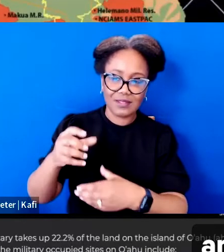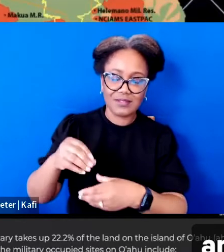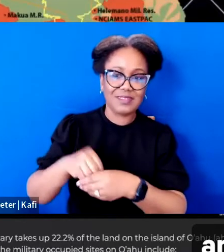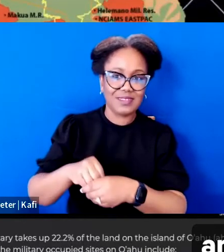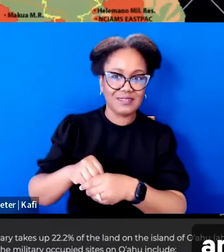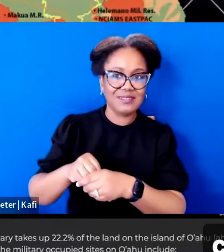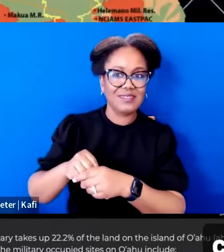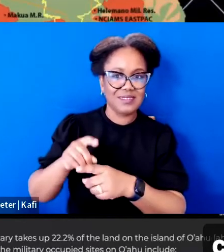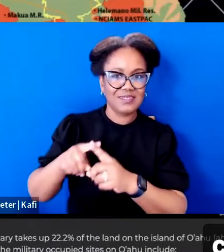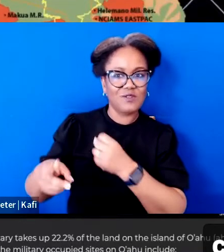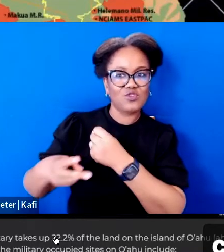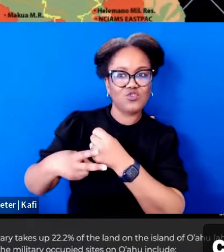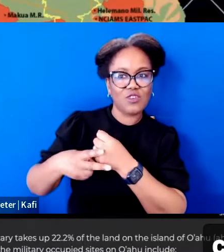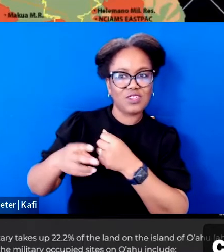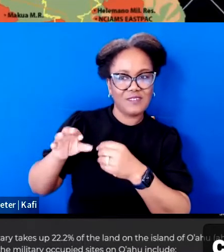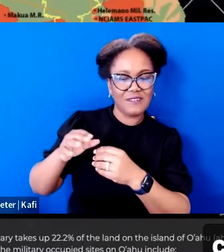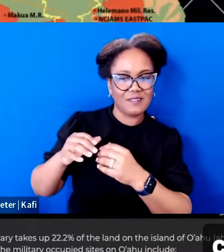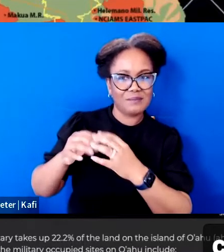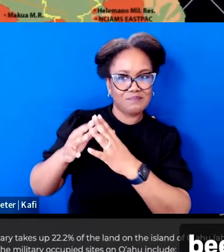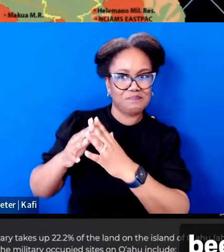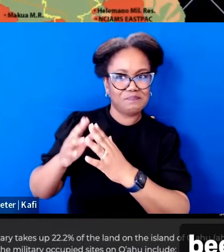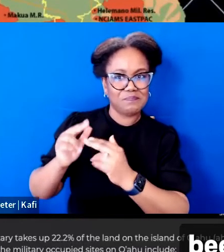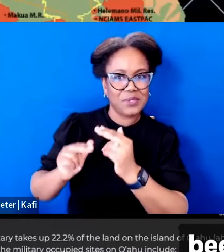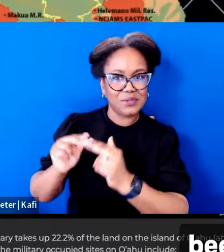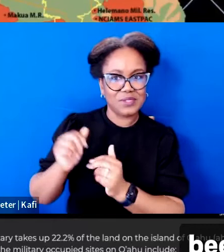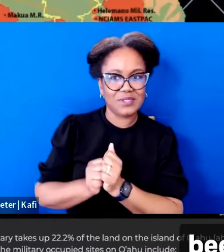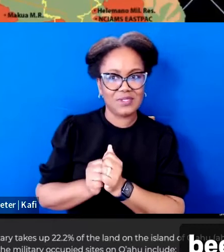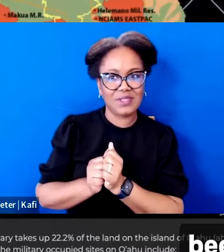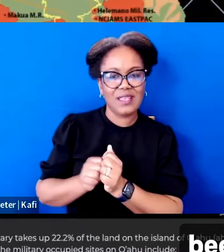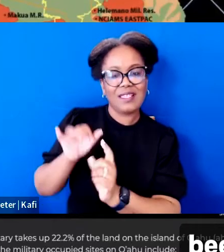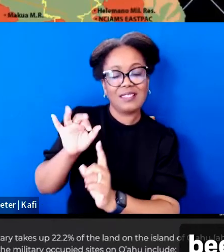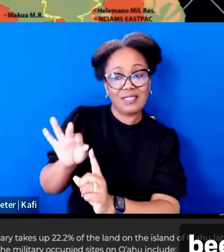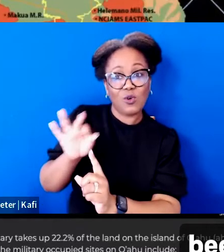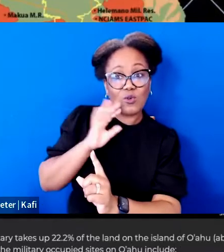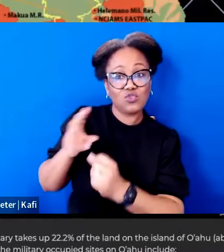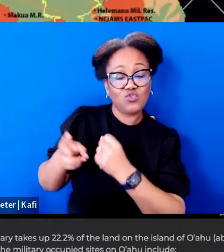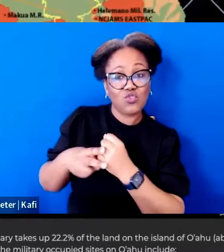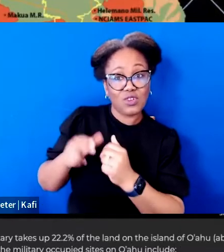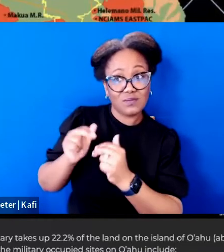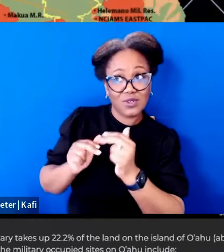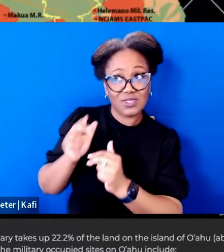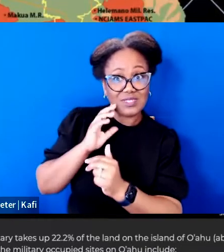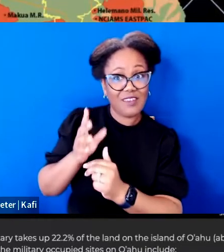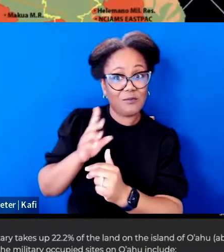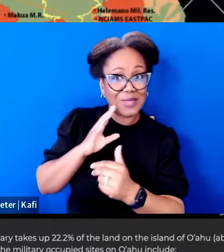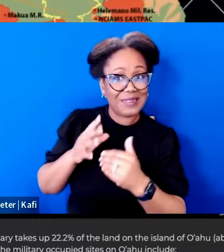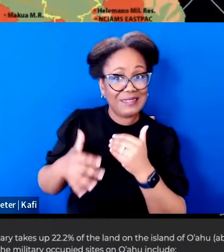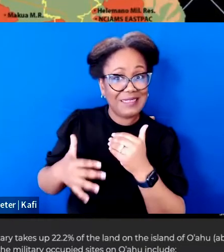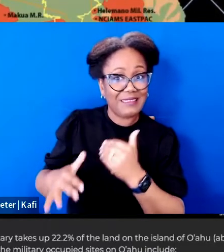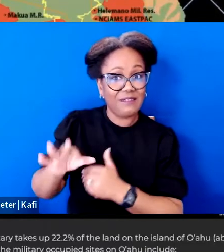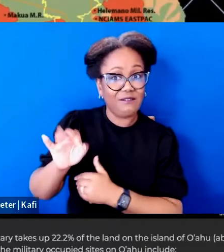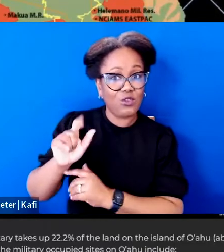they were created in the 1940s and have been leaking fuel since the 1940s.